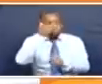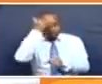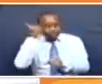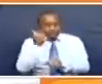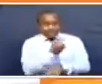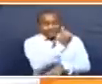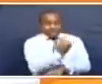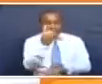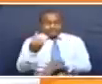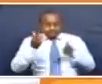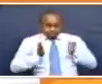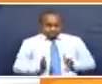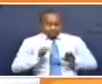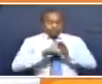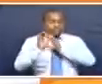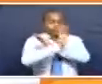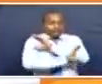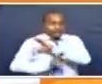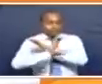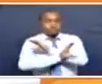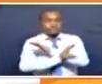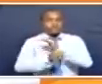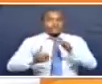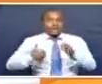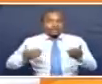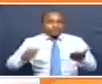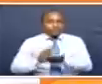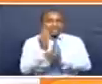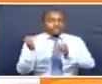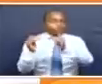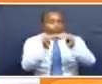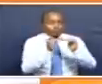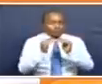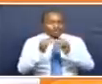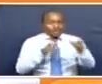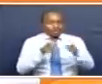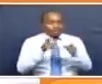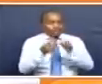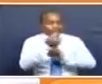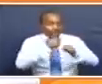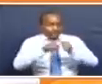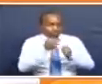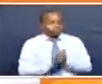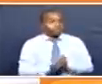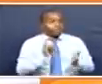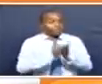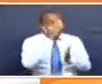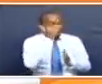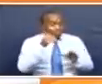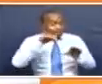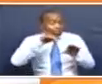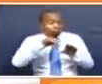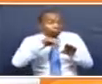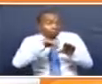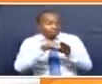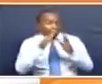every person in this republic has got the right to fair administrative action. That is why even in our households, you cannot